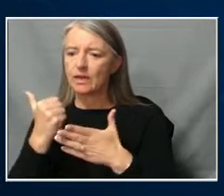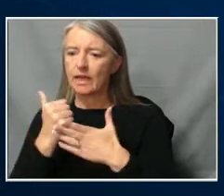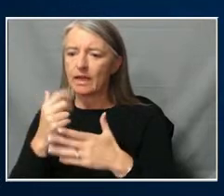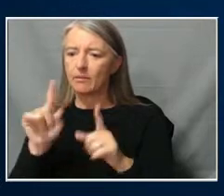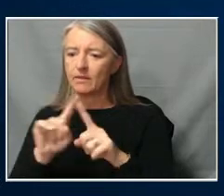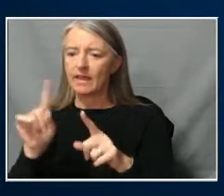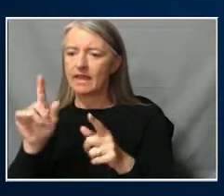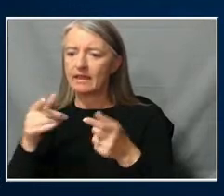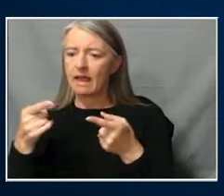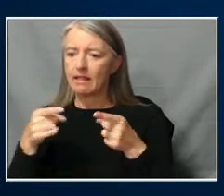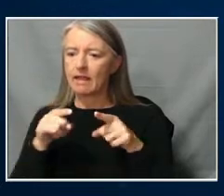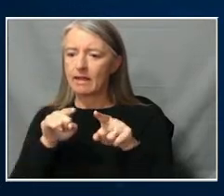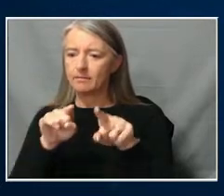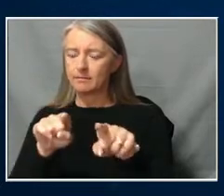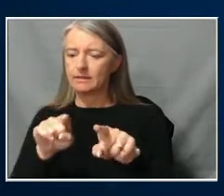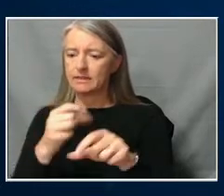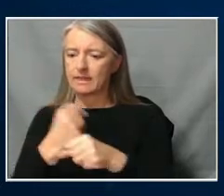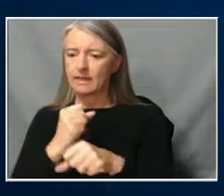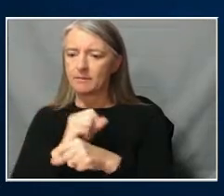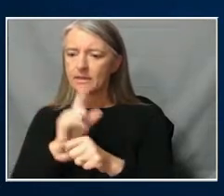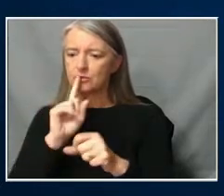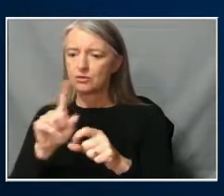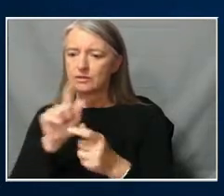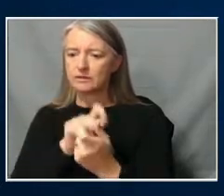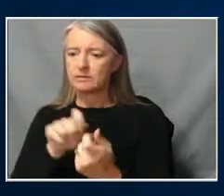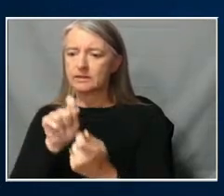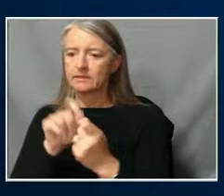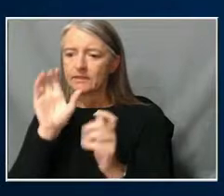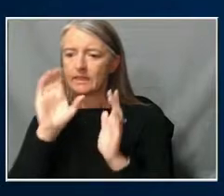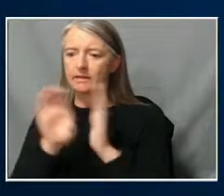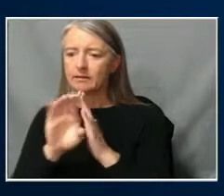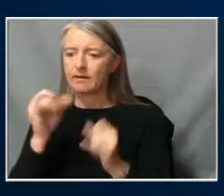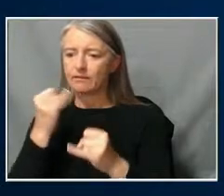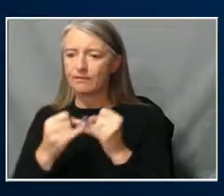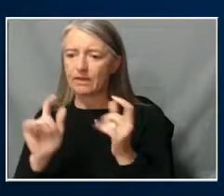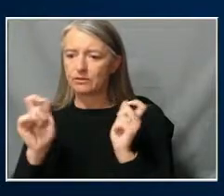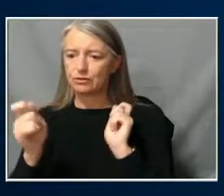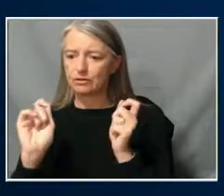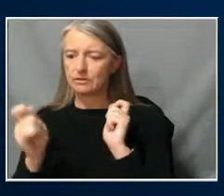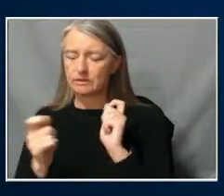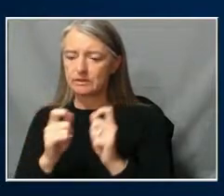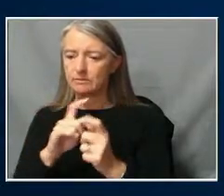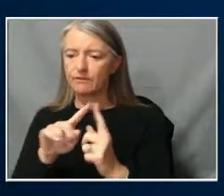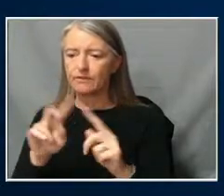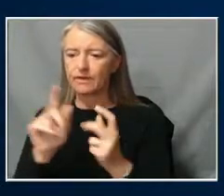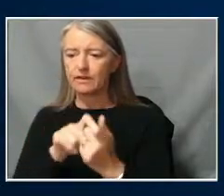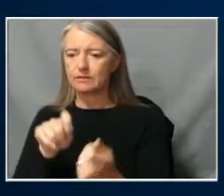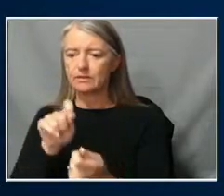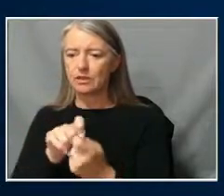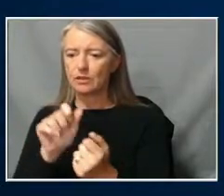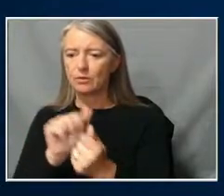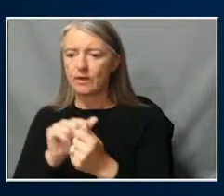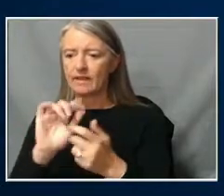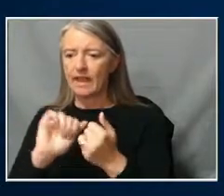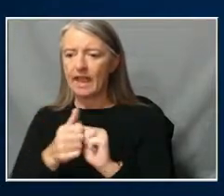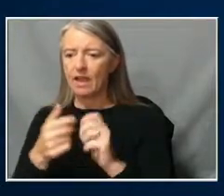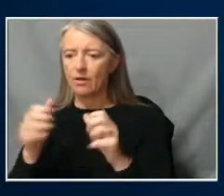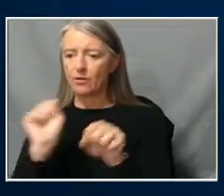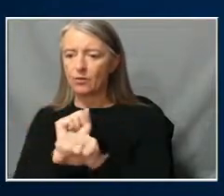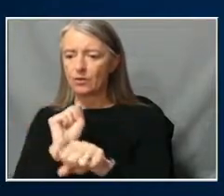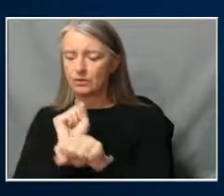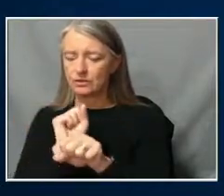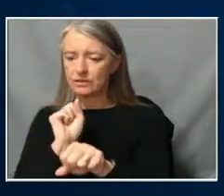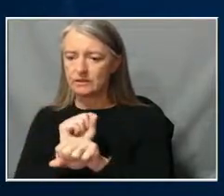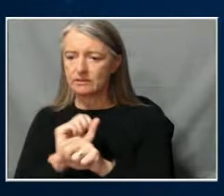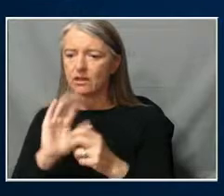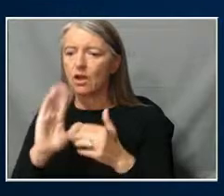then take very precise imaging for the final kind of adjustments to be very precise with the delivery. All of